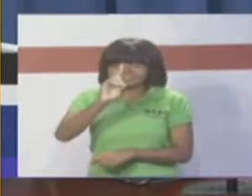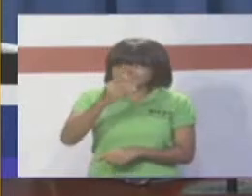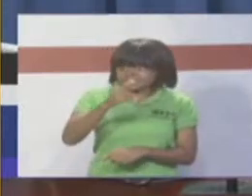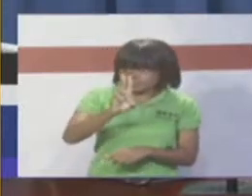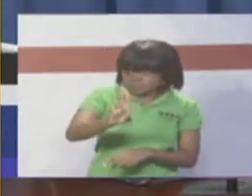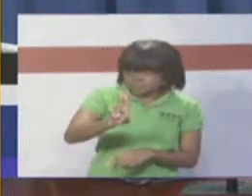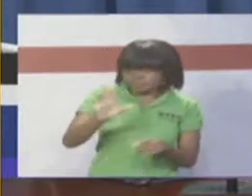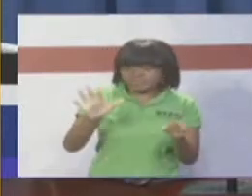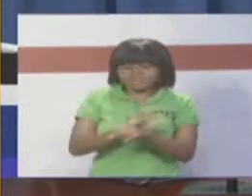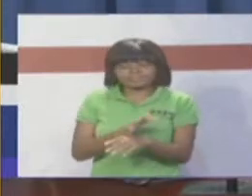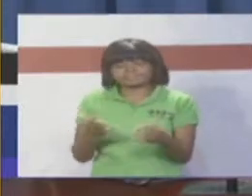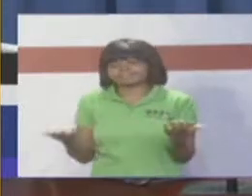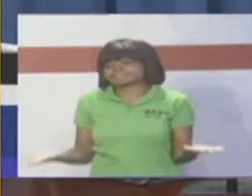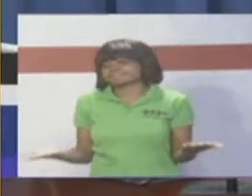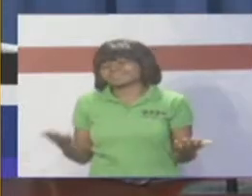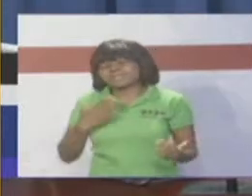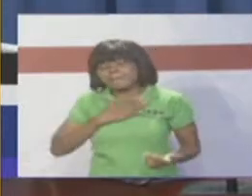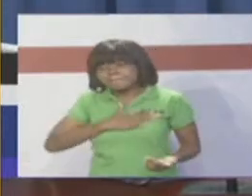things. 1,